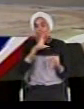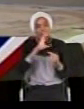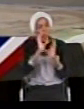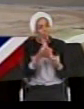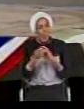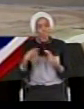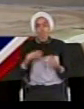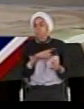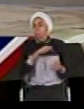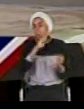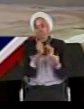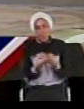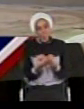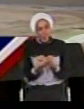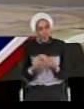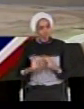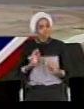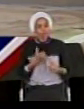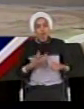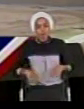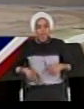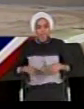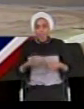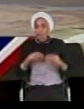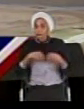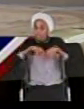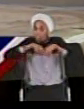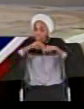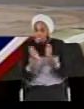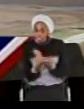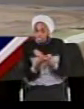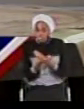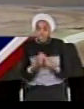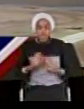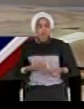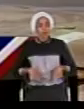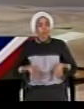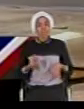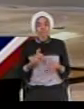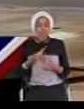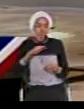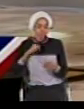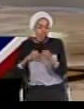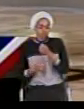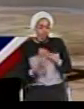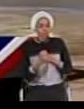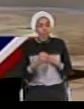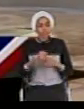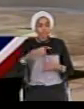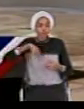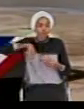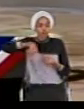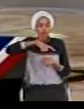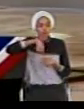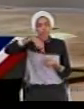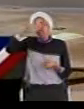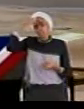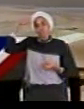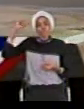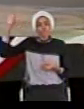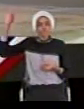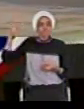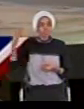We're transformed. Our lives are changed. Our lives are turned around because grace